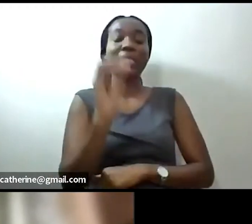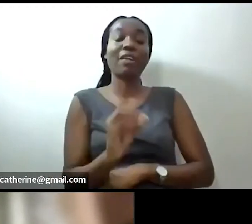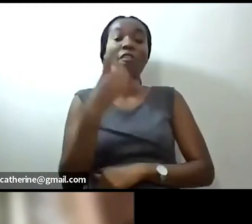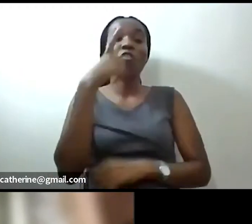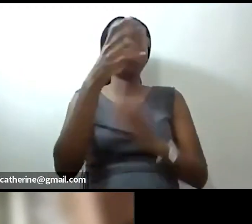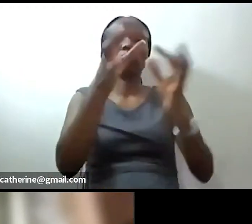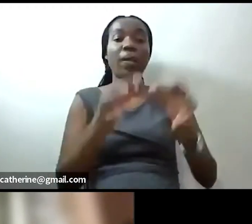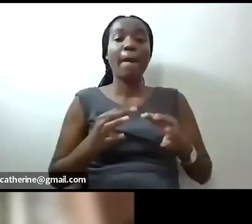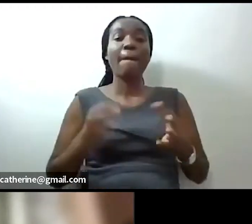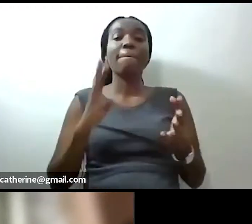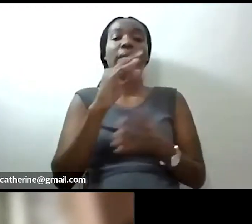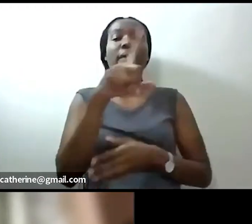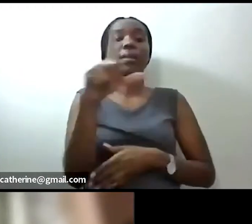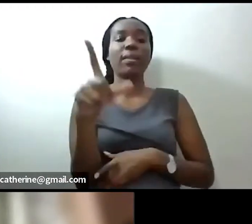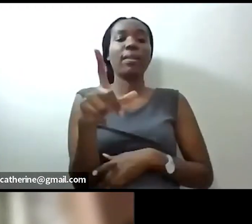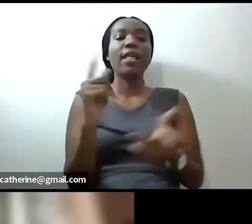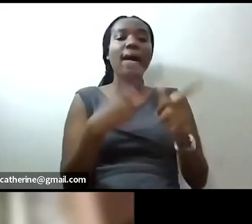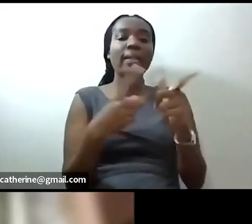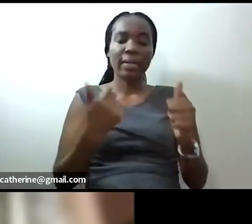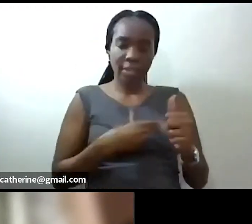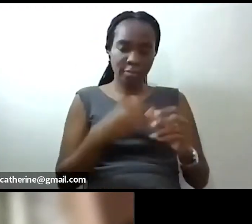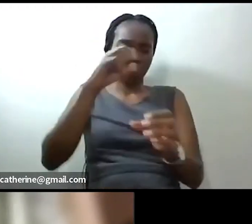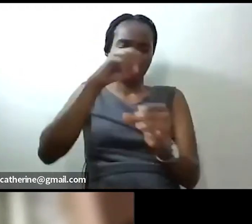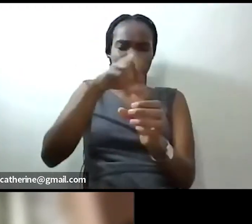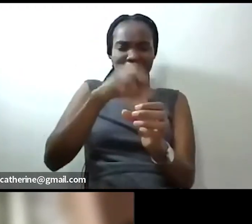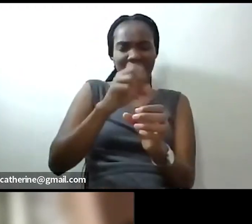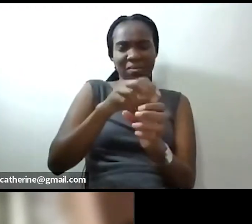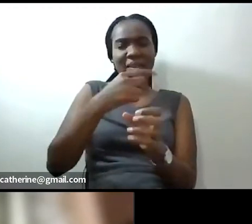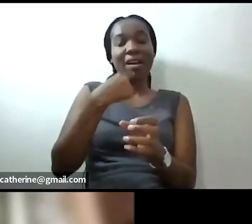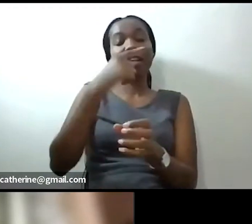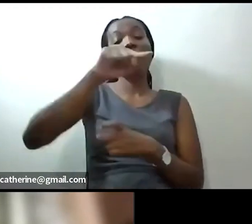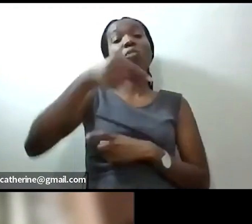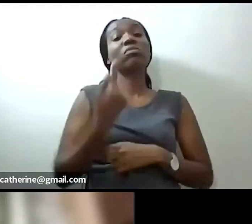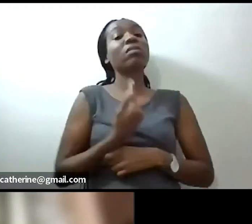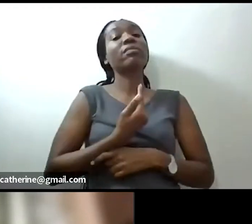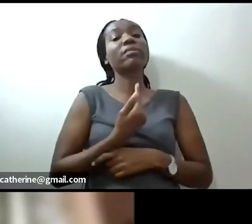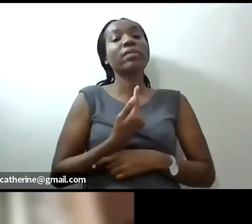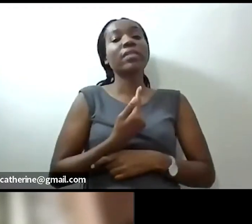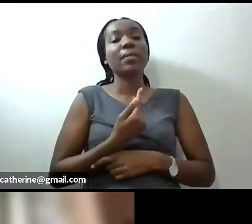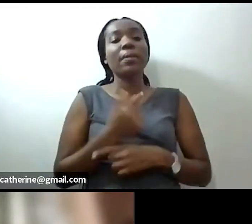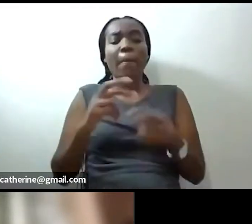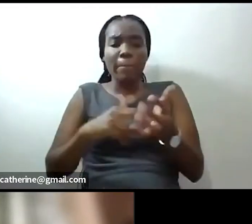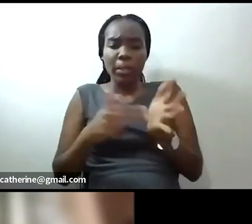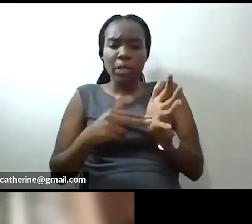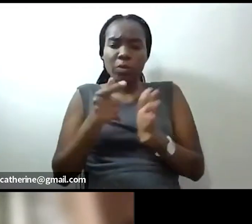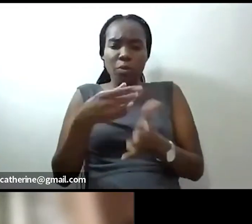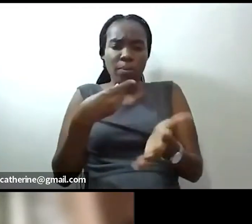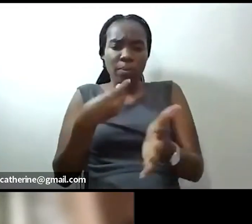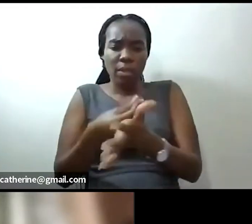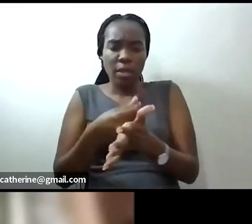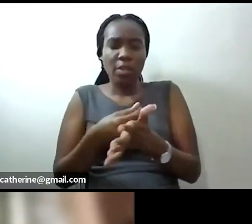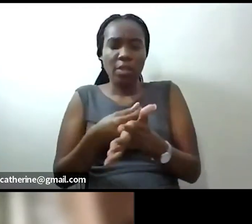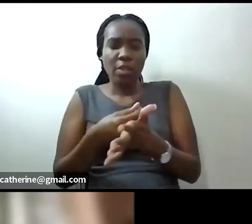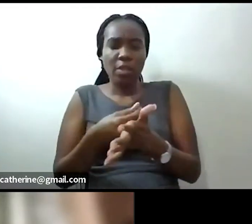investing 100,000 Kenya shillings. You will therefore pay to Central Bank of Kenya 85,000 shillings,